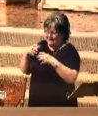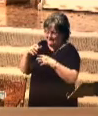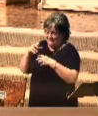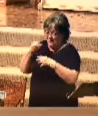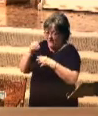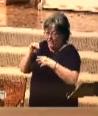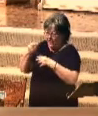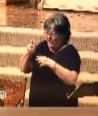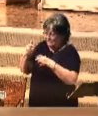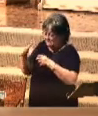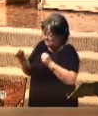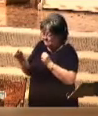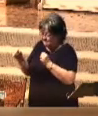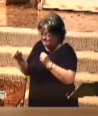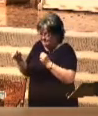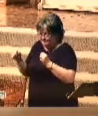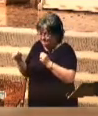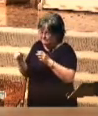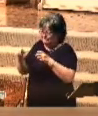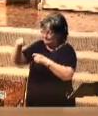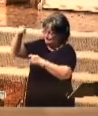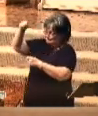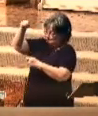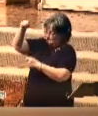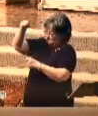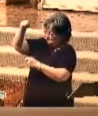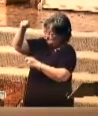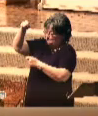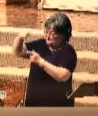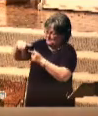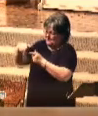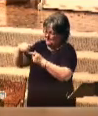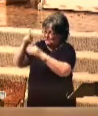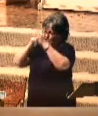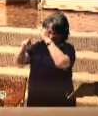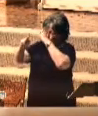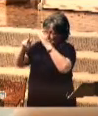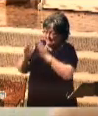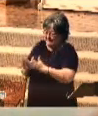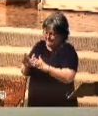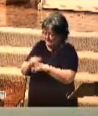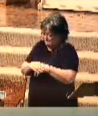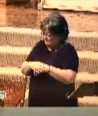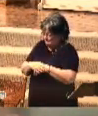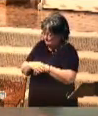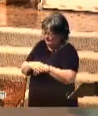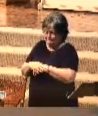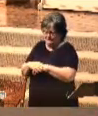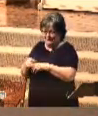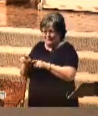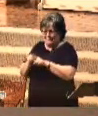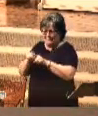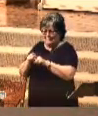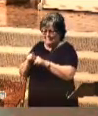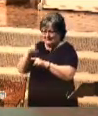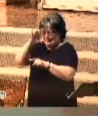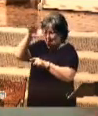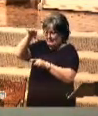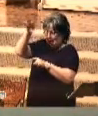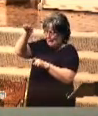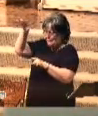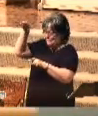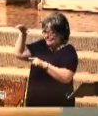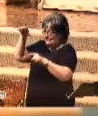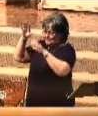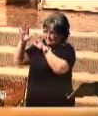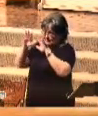a fat vermin, the groundhog, and that he's the prognosticator, and somehow on this cloudy, snowy day that he did or did